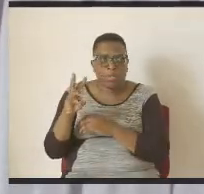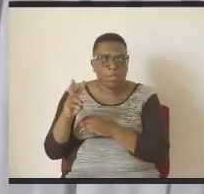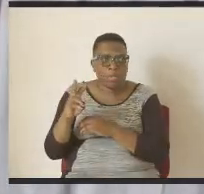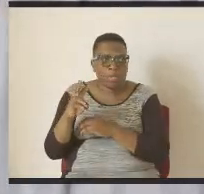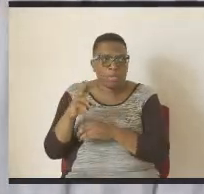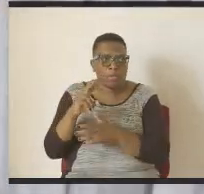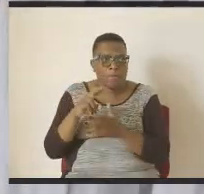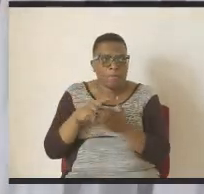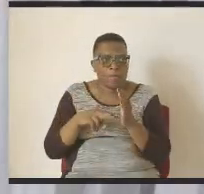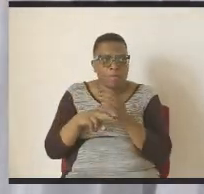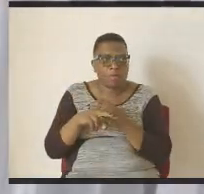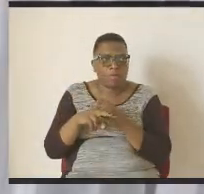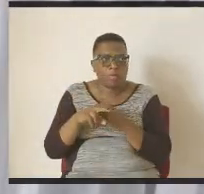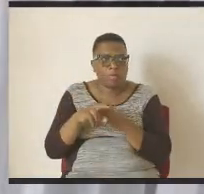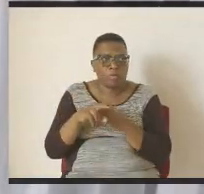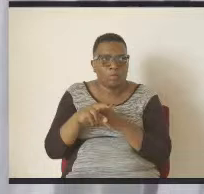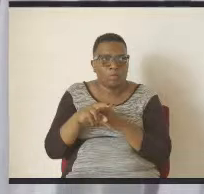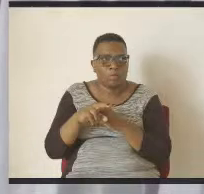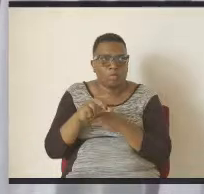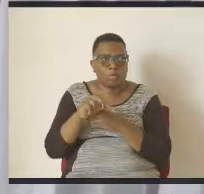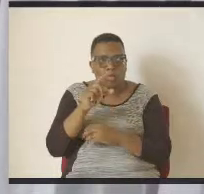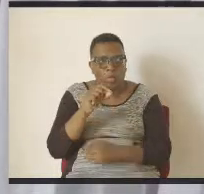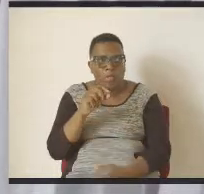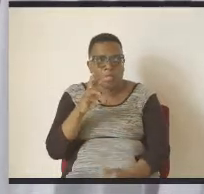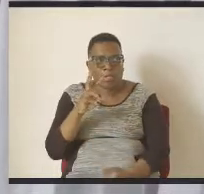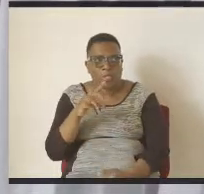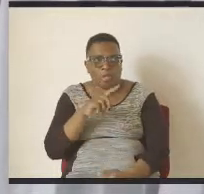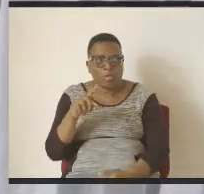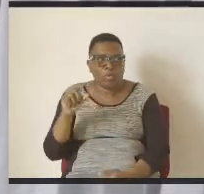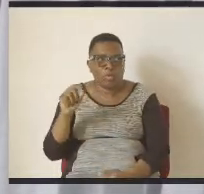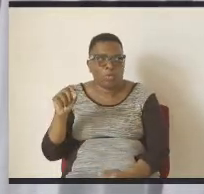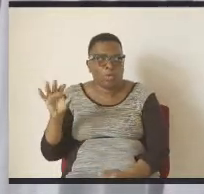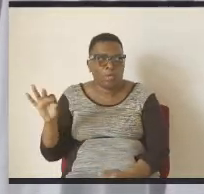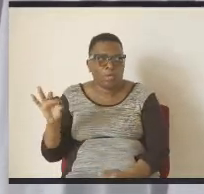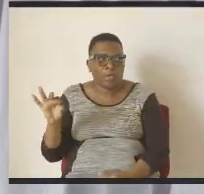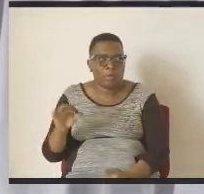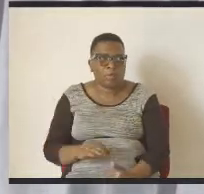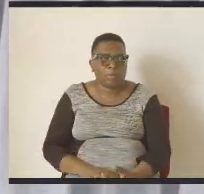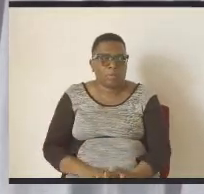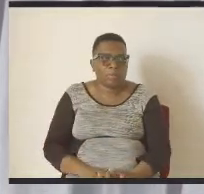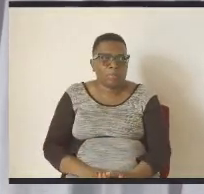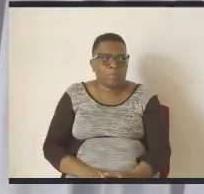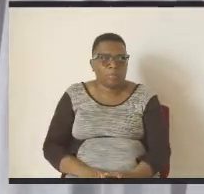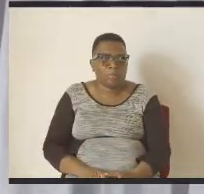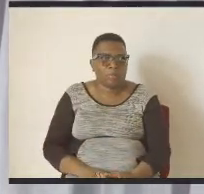to 29. Matthew 26, 26 to